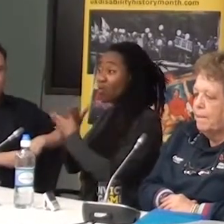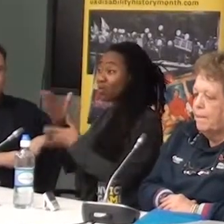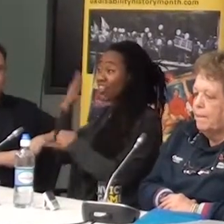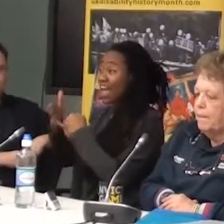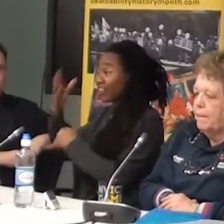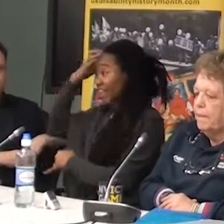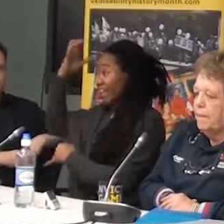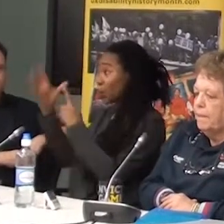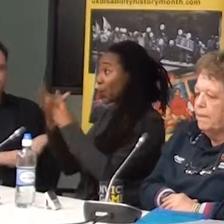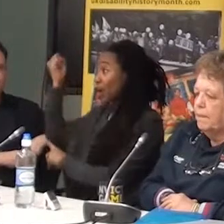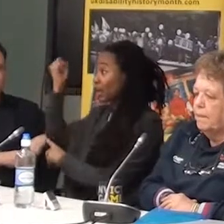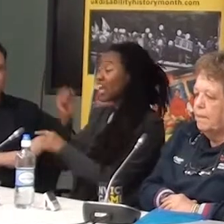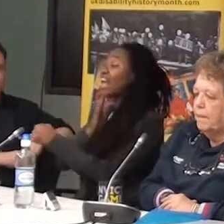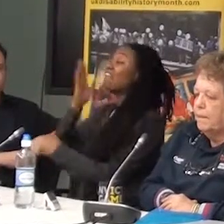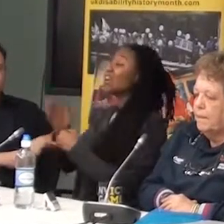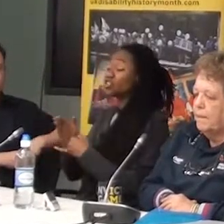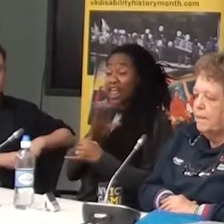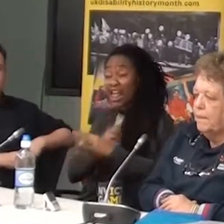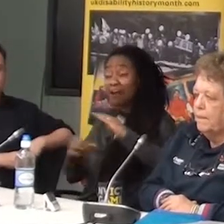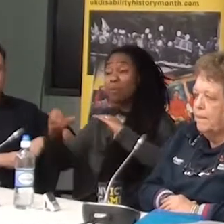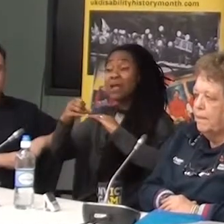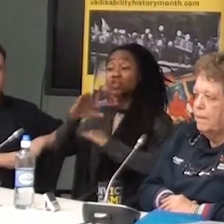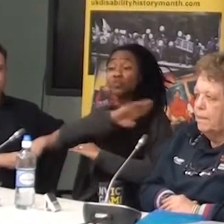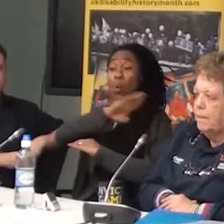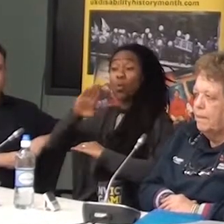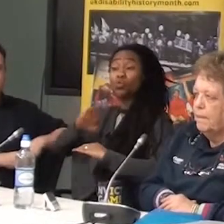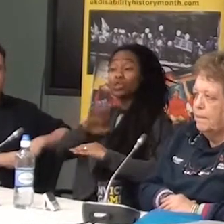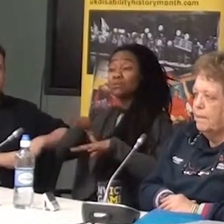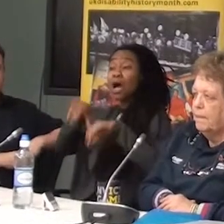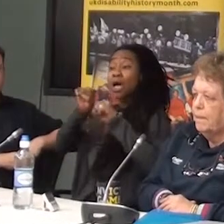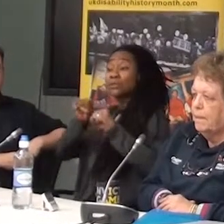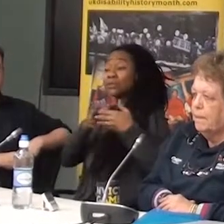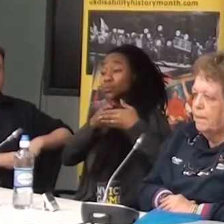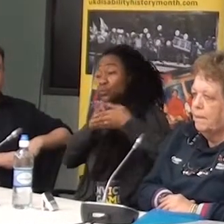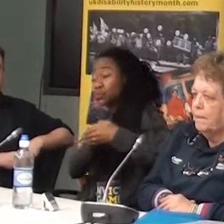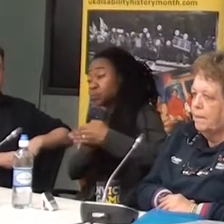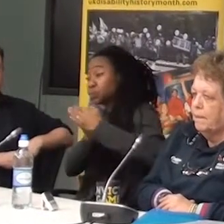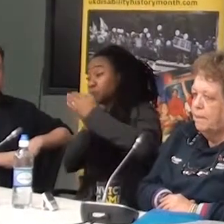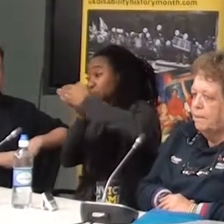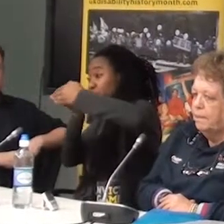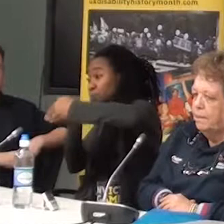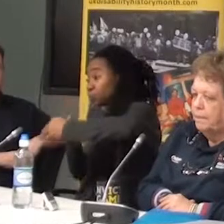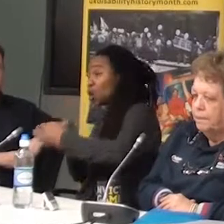the Caribbean soldiers began to take, you know, their journeys in